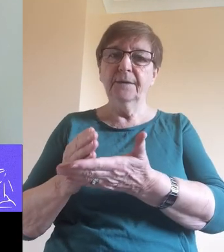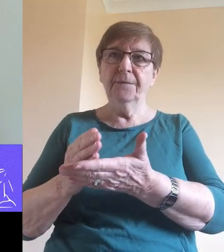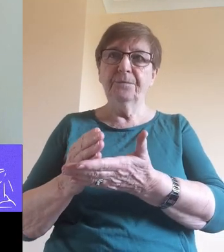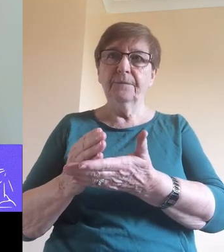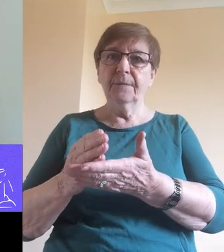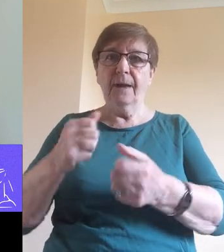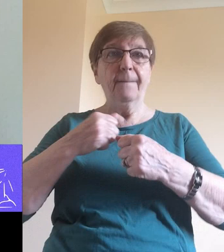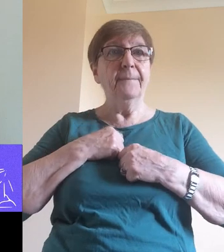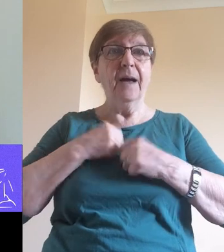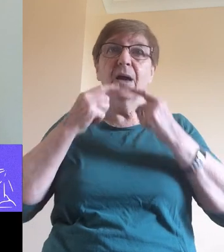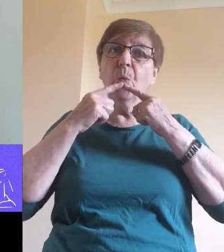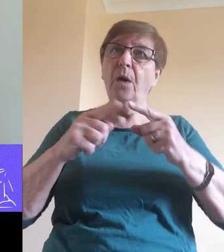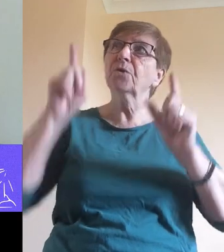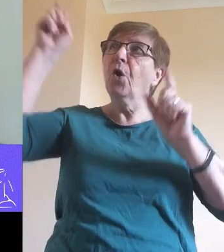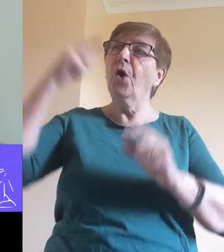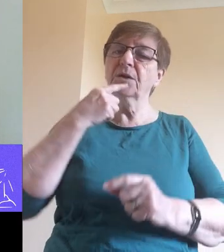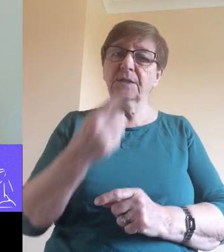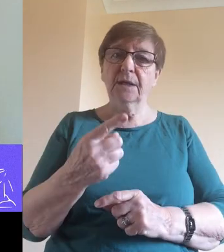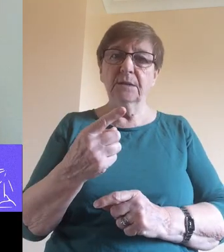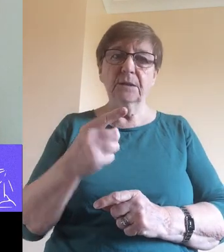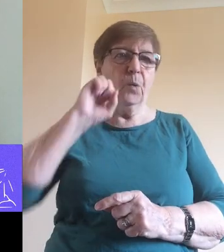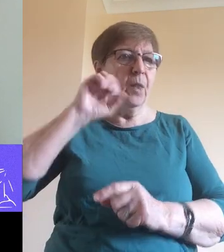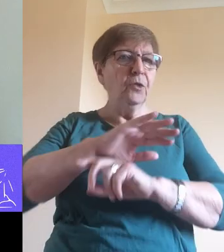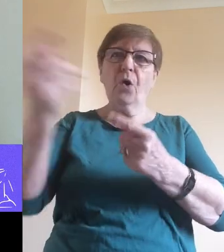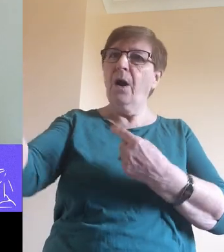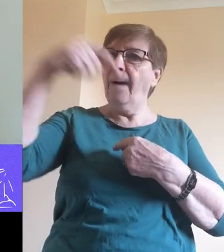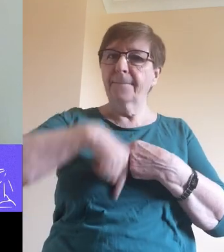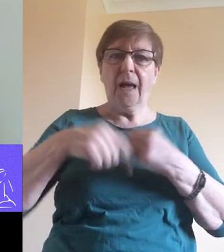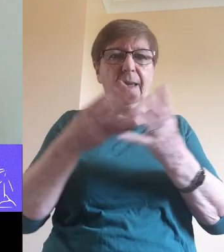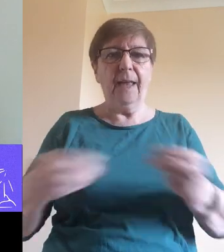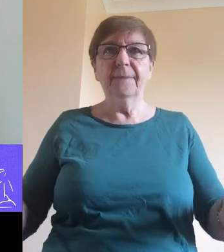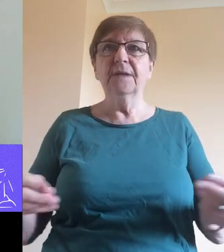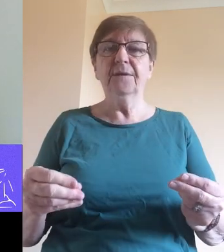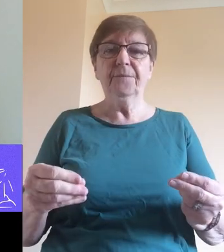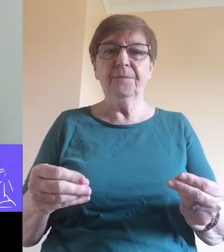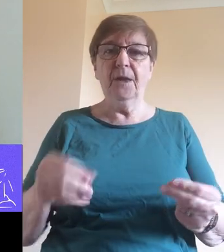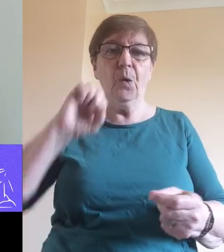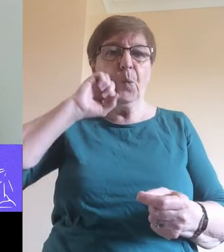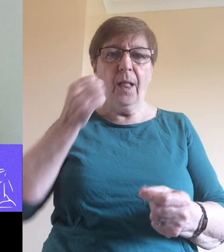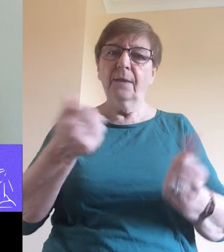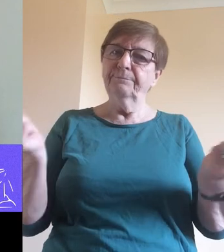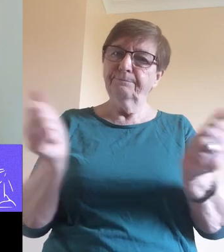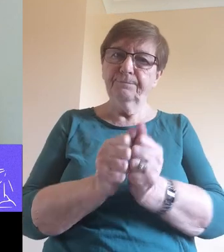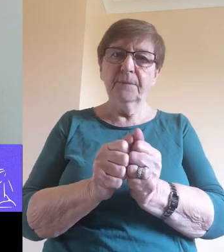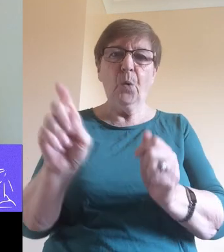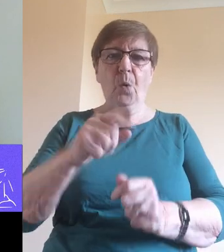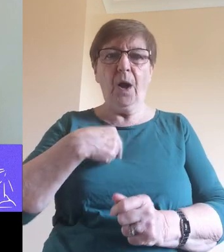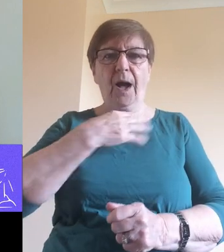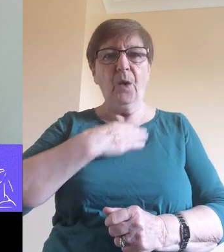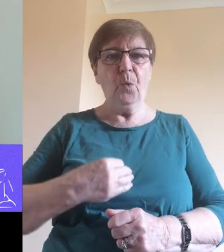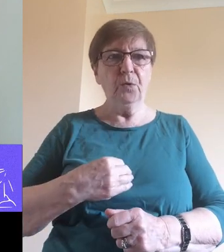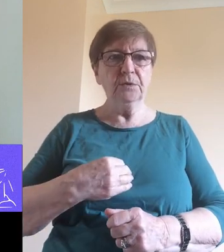So my word that goes out from my mouth, it will not return to me empty, but will accomplish what I desire and achieve